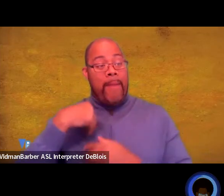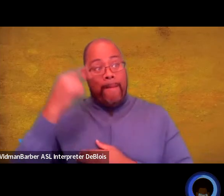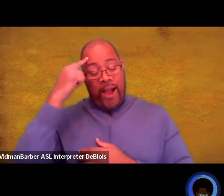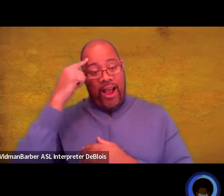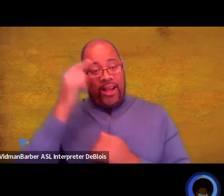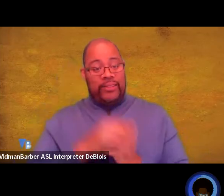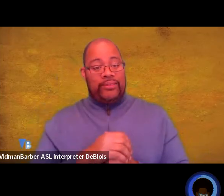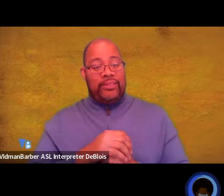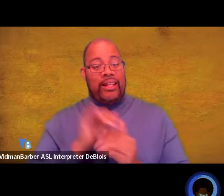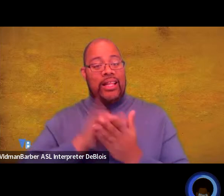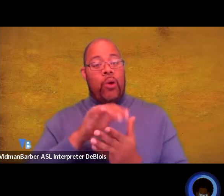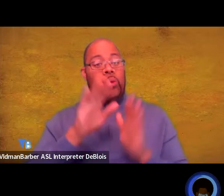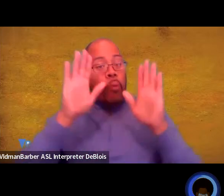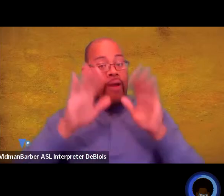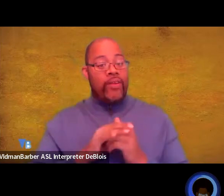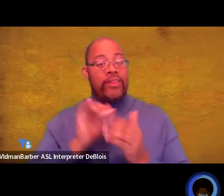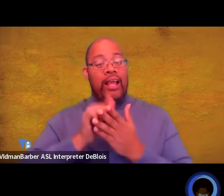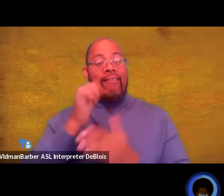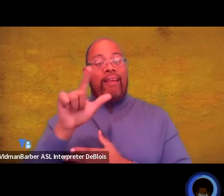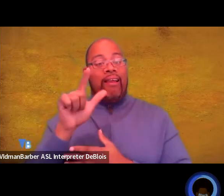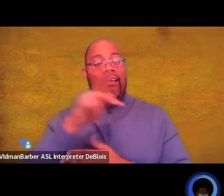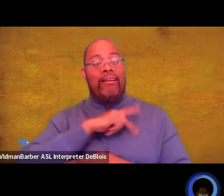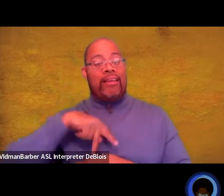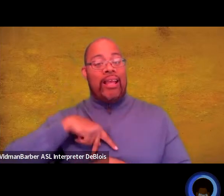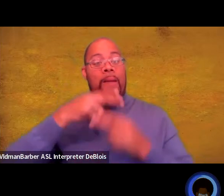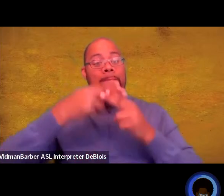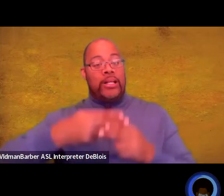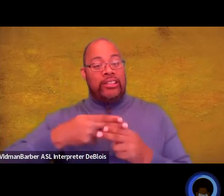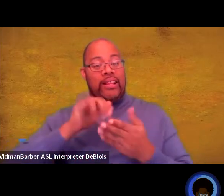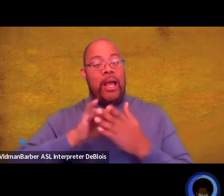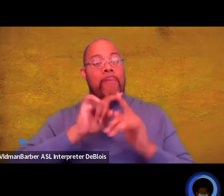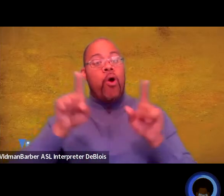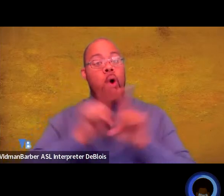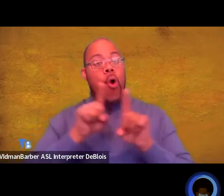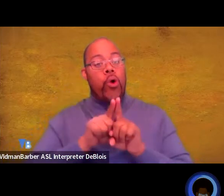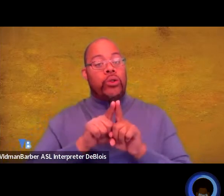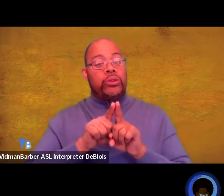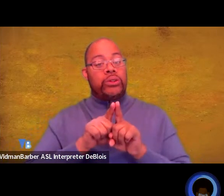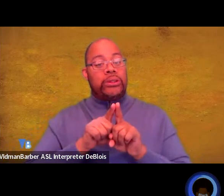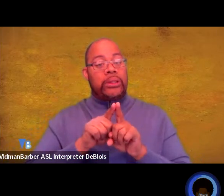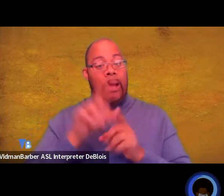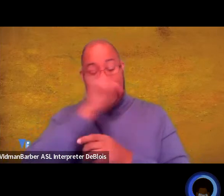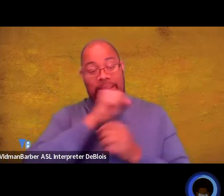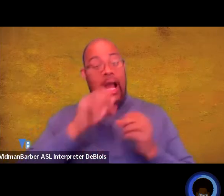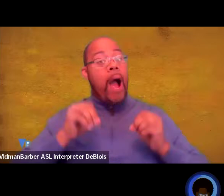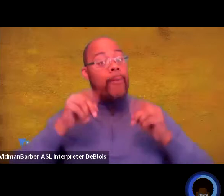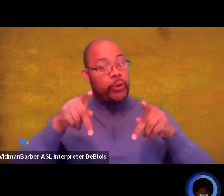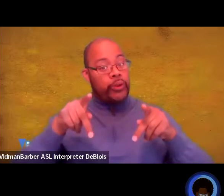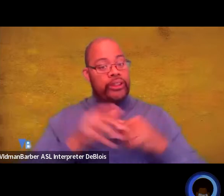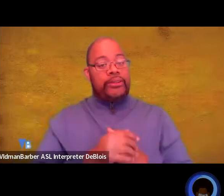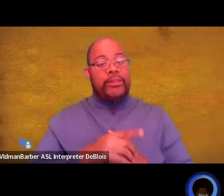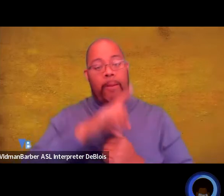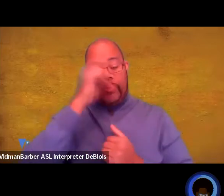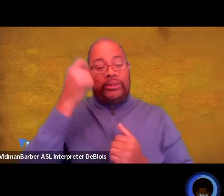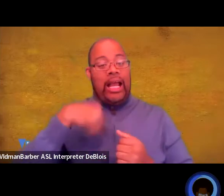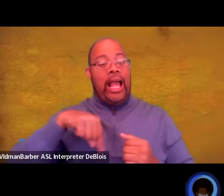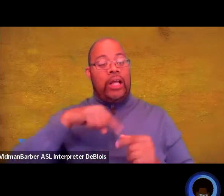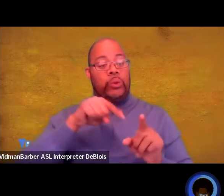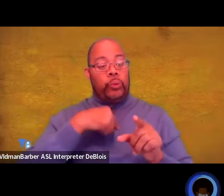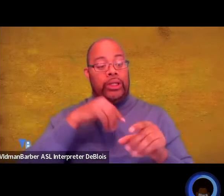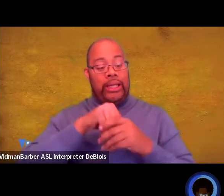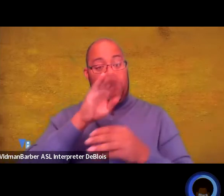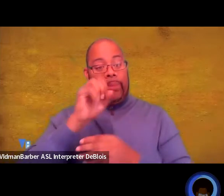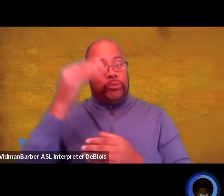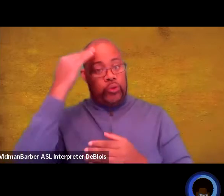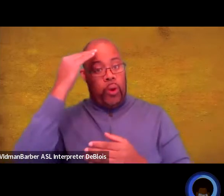mind, that was wonderful that Gail King mentioned that, but it was also a missed opportunity. Because as we in